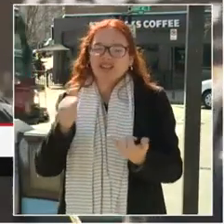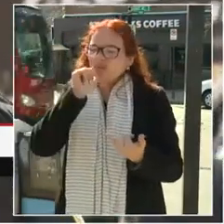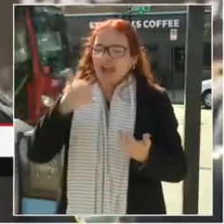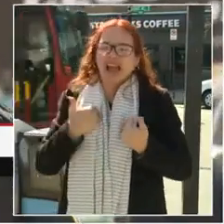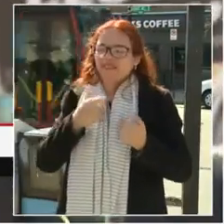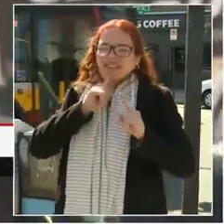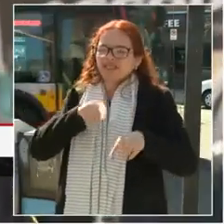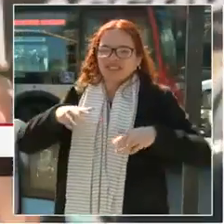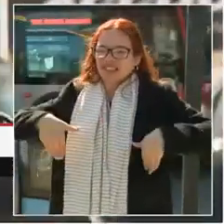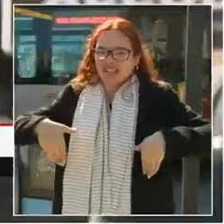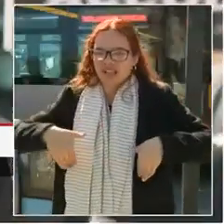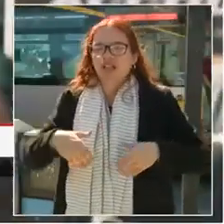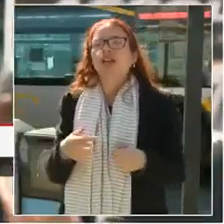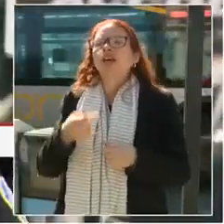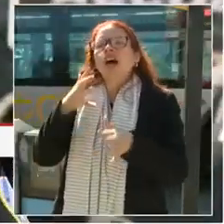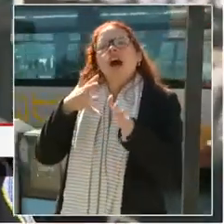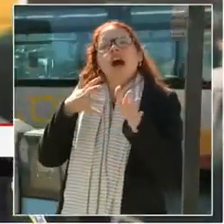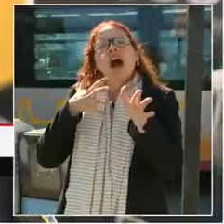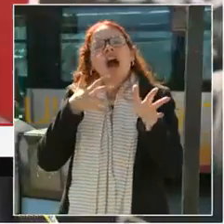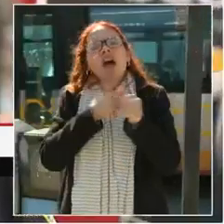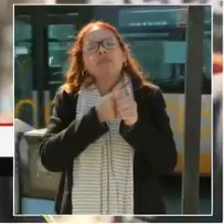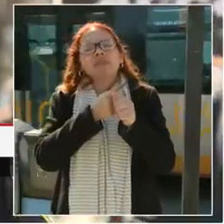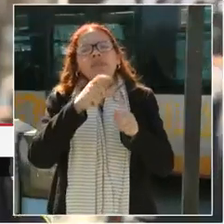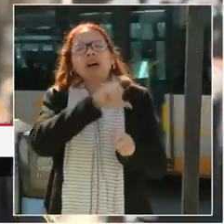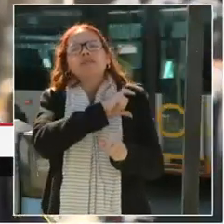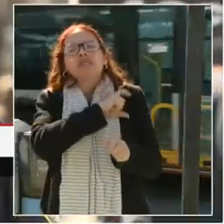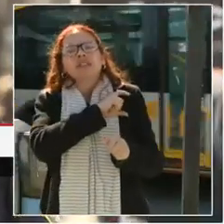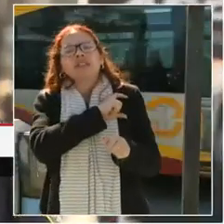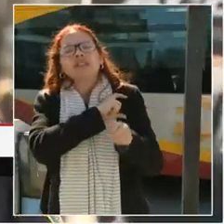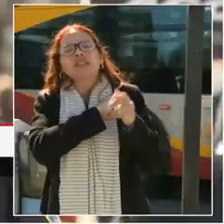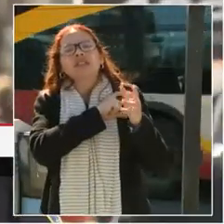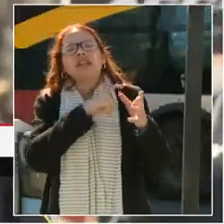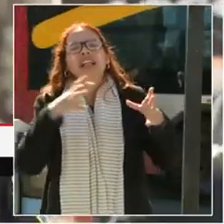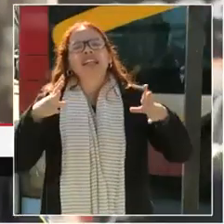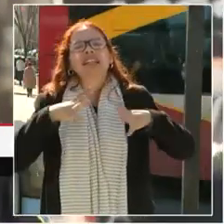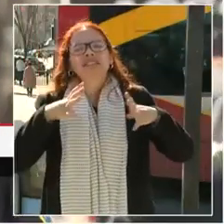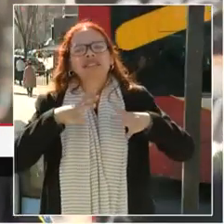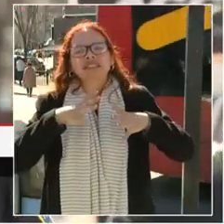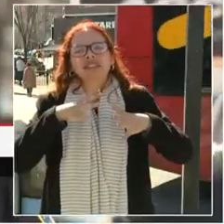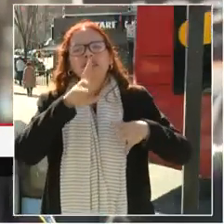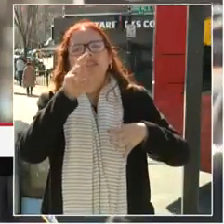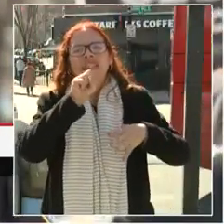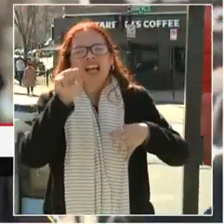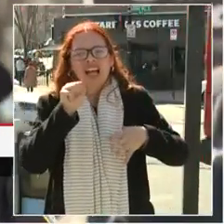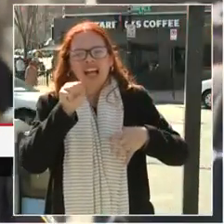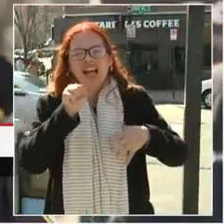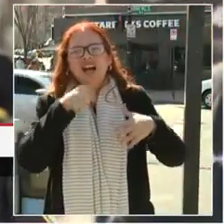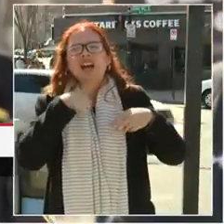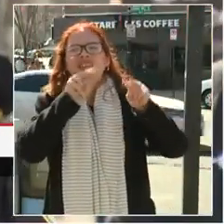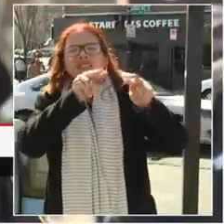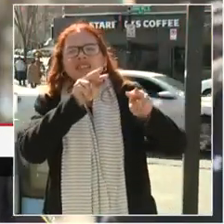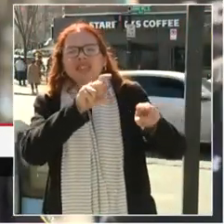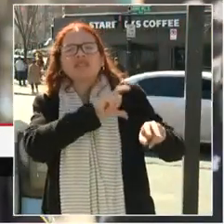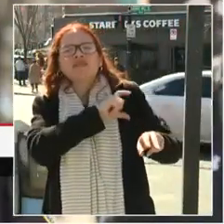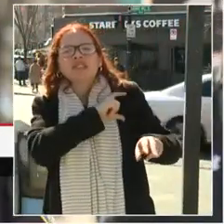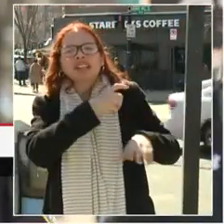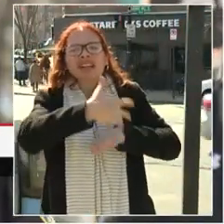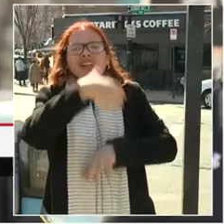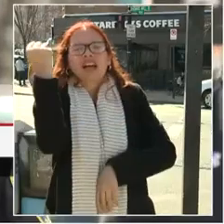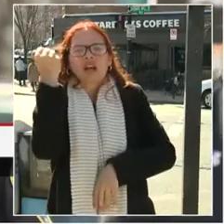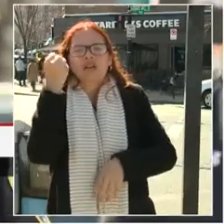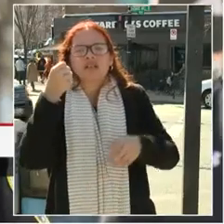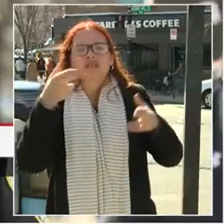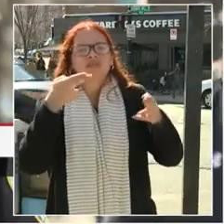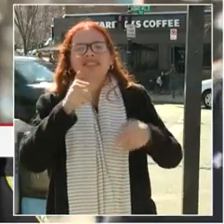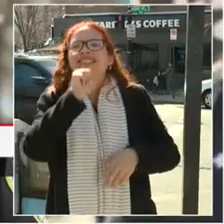the officers who were placed on leave, and I think the USAO is looking into the officers who were confiscating guns but not making